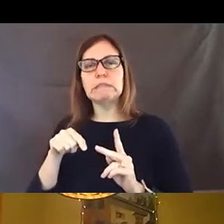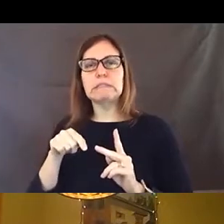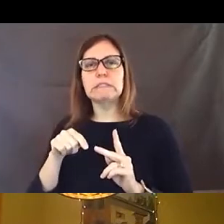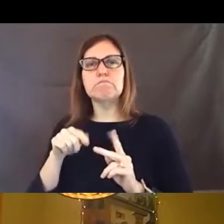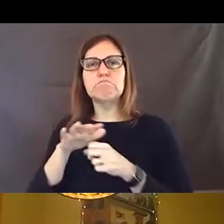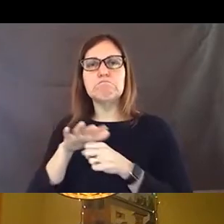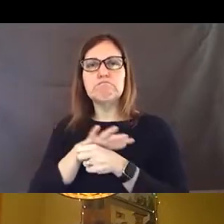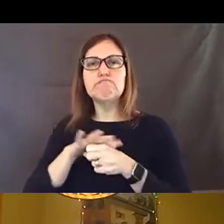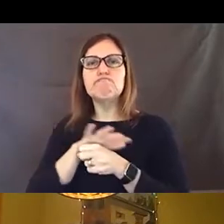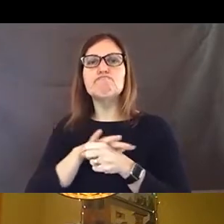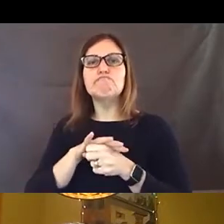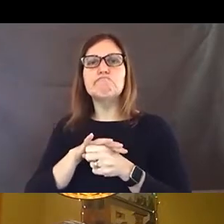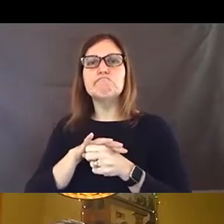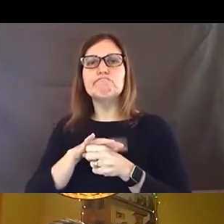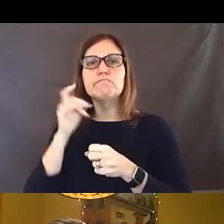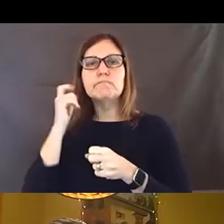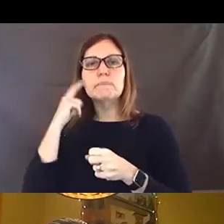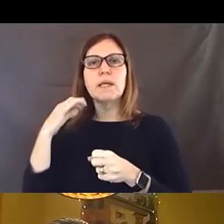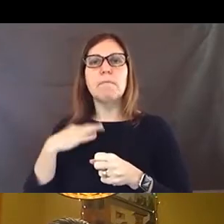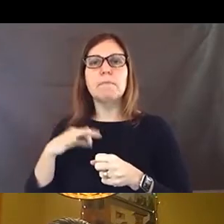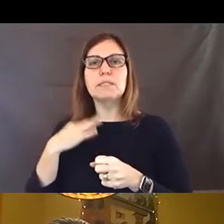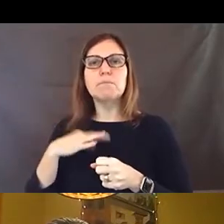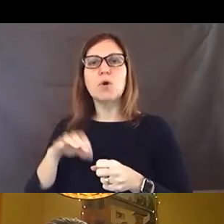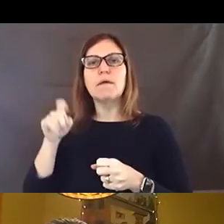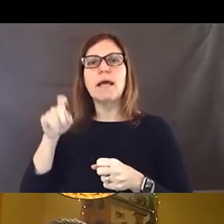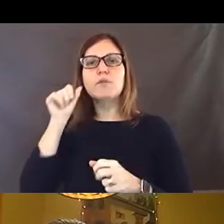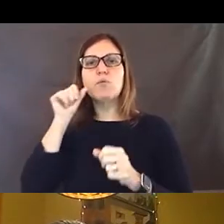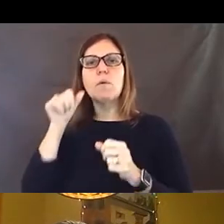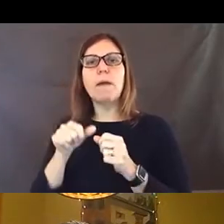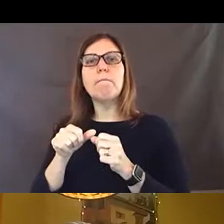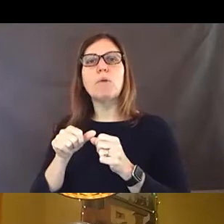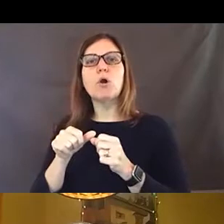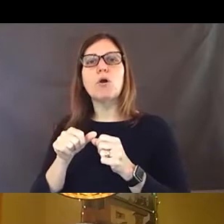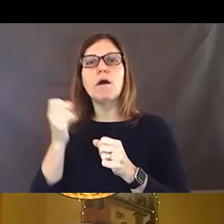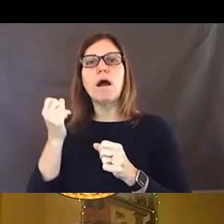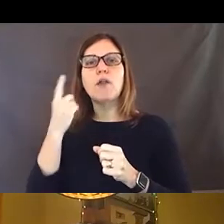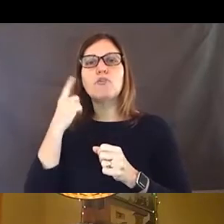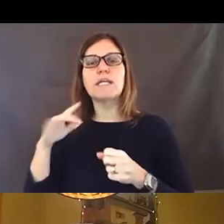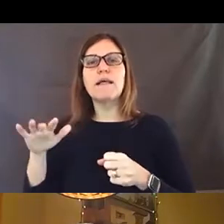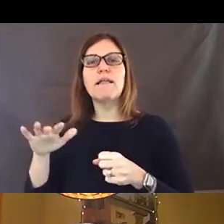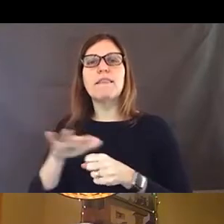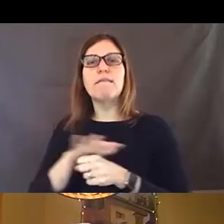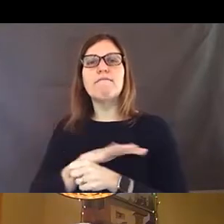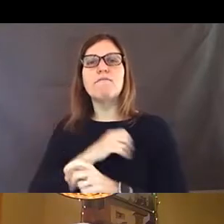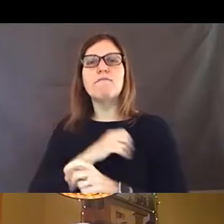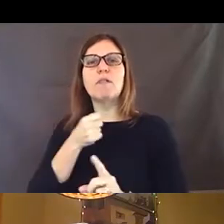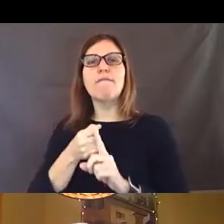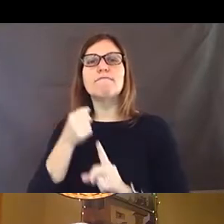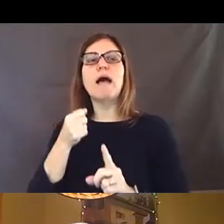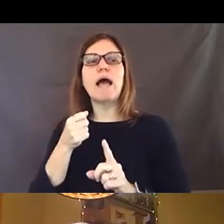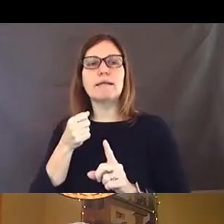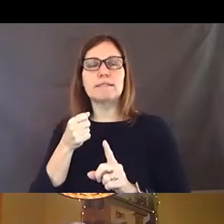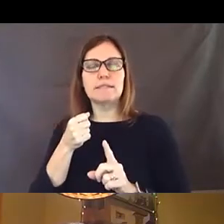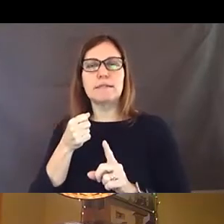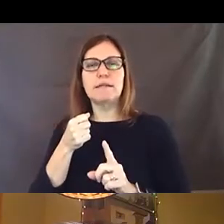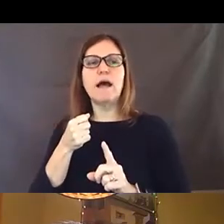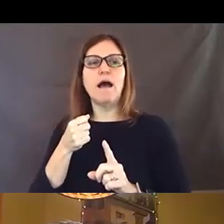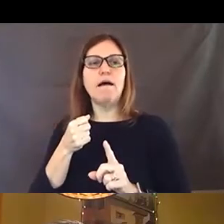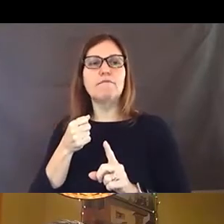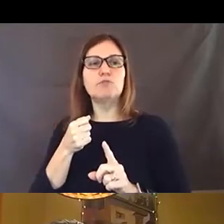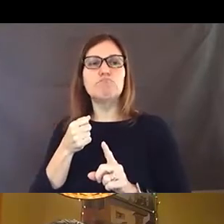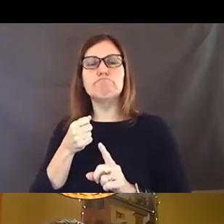in mind and to realize the full effect of an observance of human rights, and to realize that our